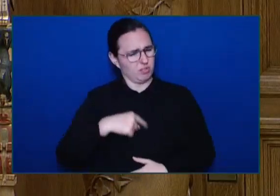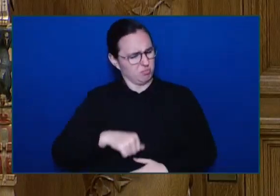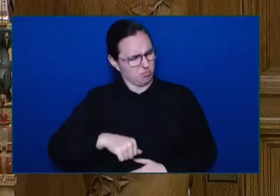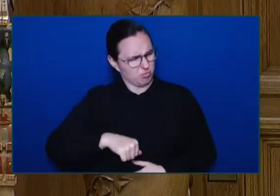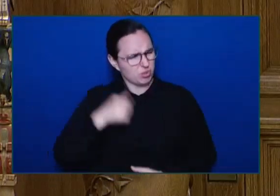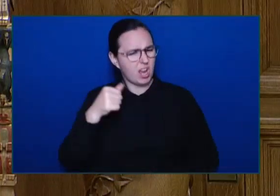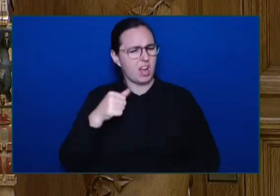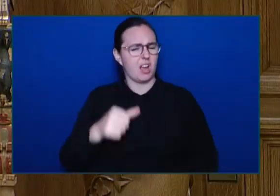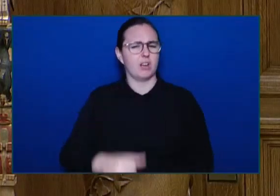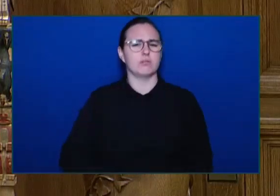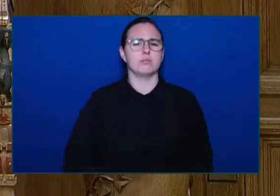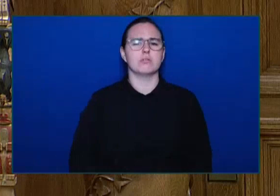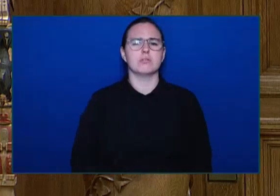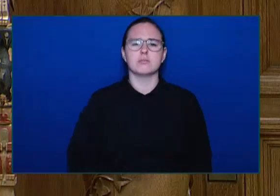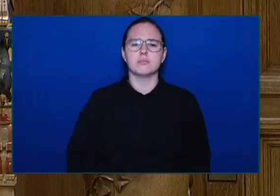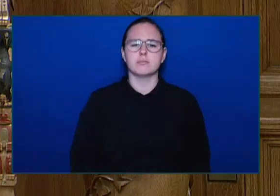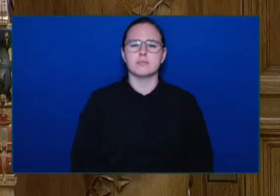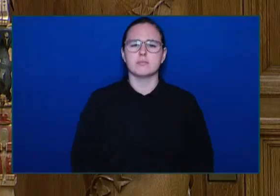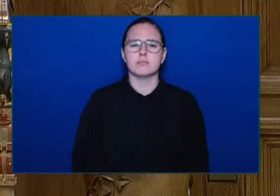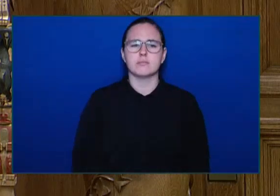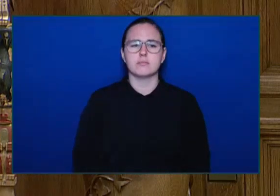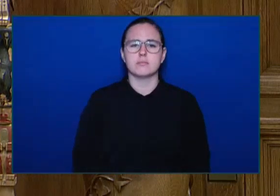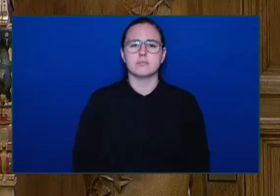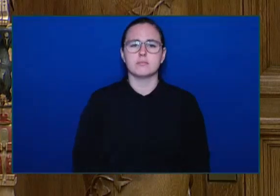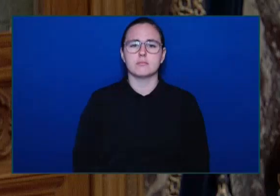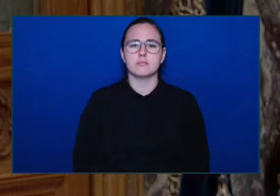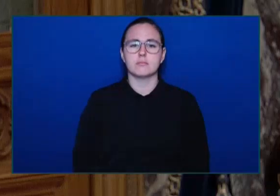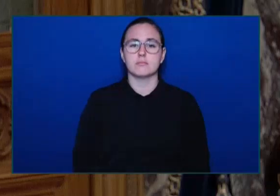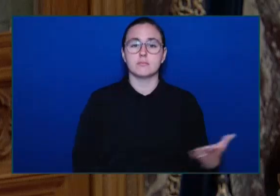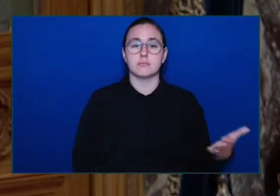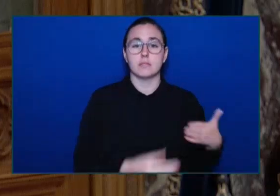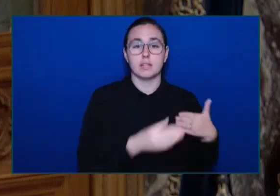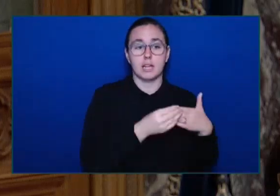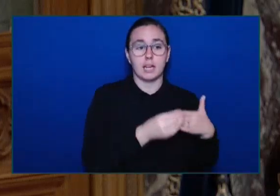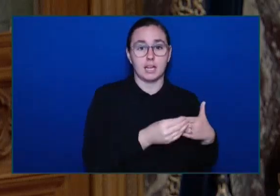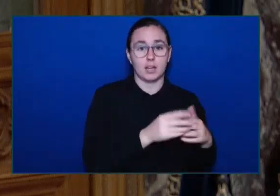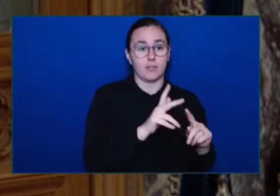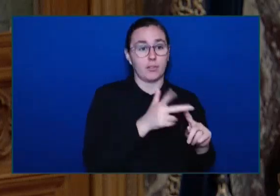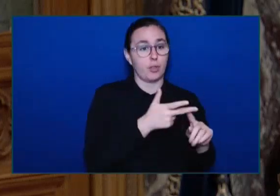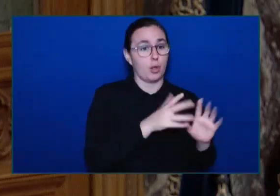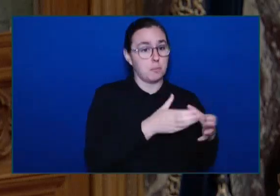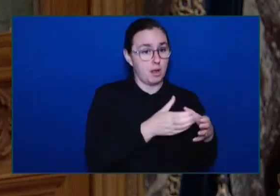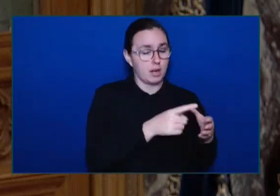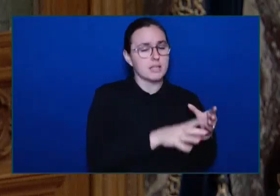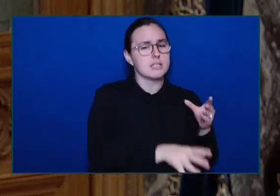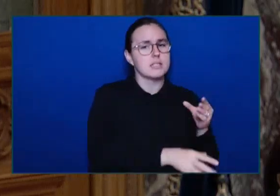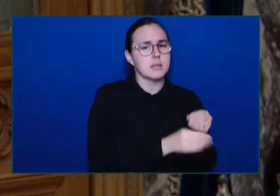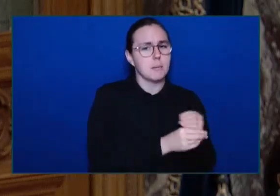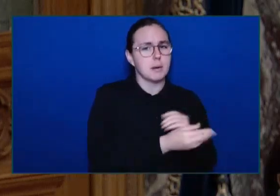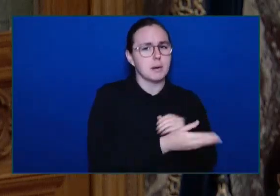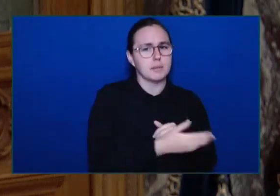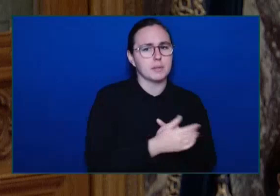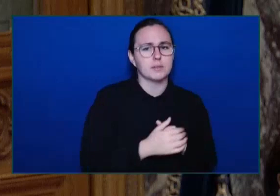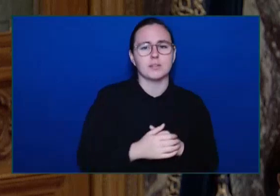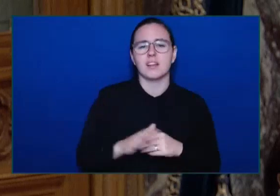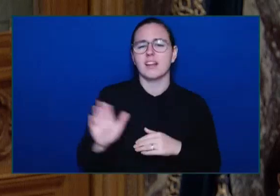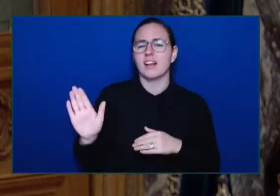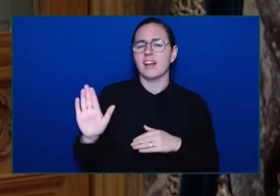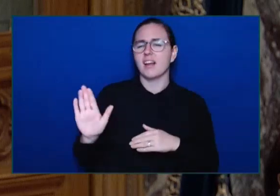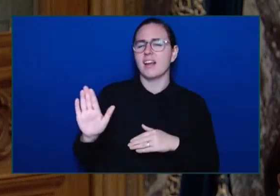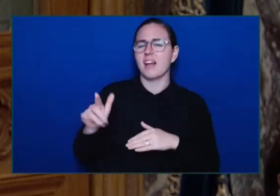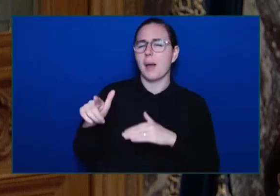Leader of the third party supplemental. Thank you, Honourable Speaker. I was actually asking about living wages, but let's look at workers in this province who